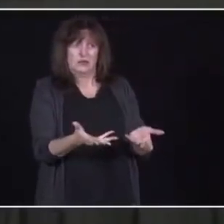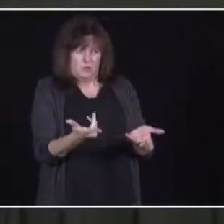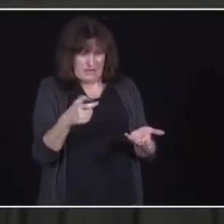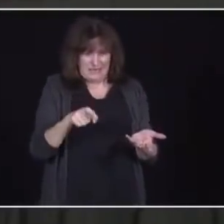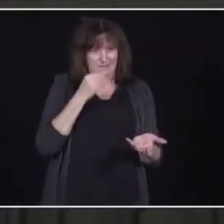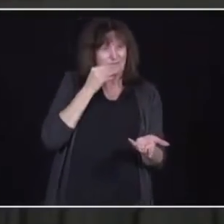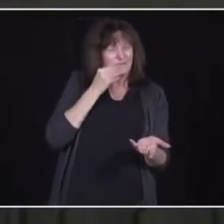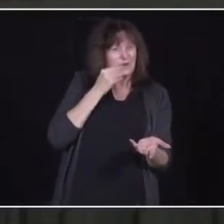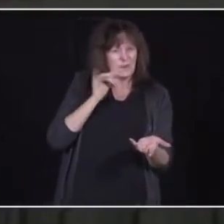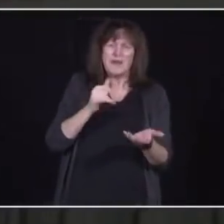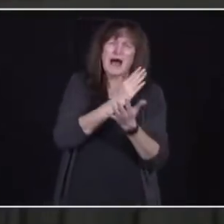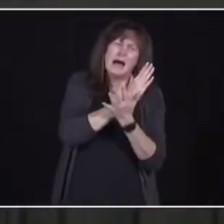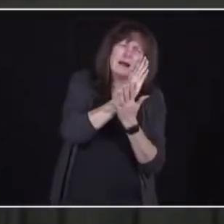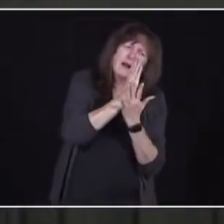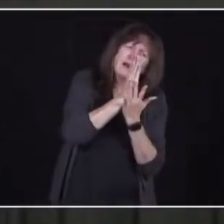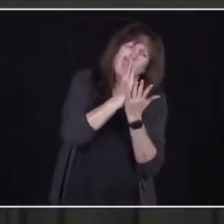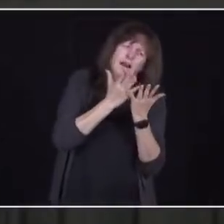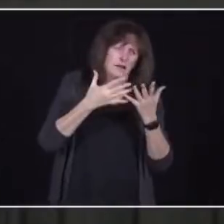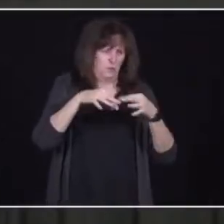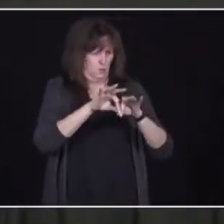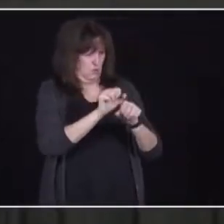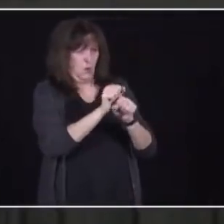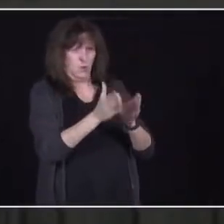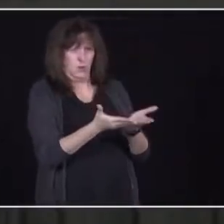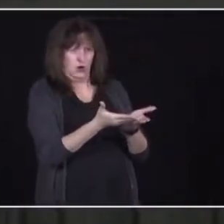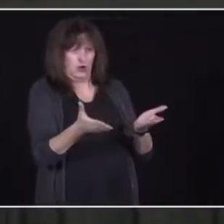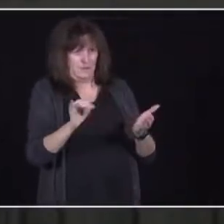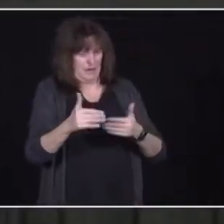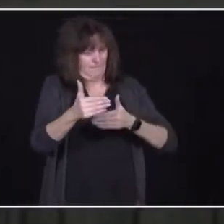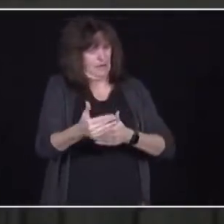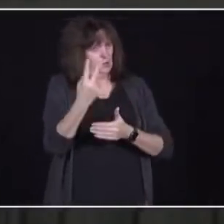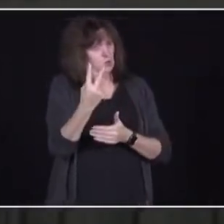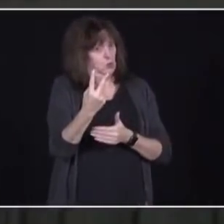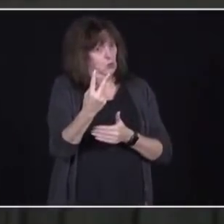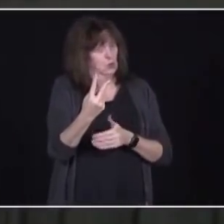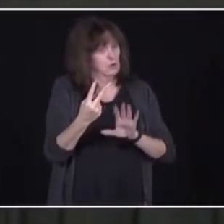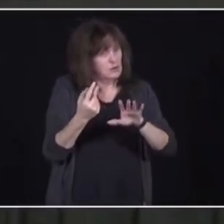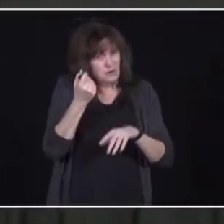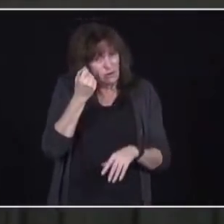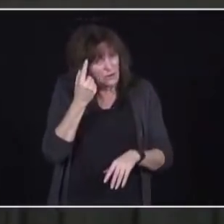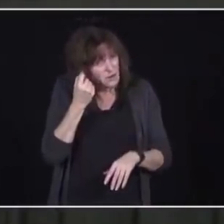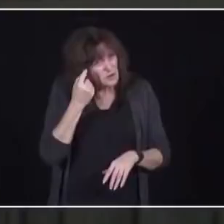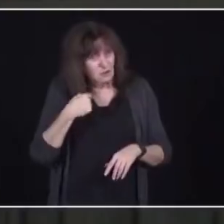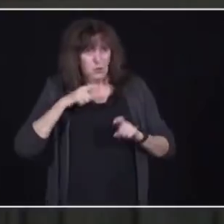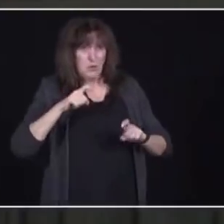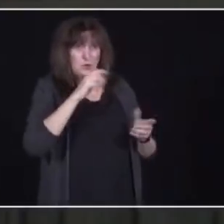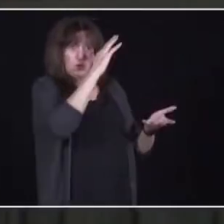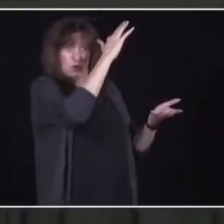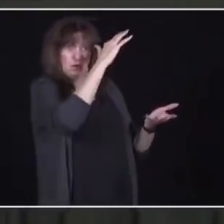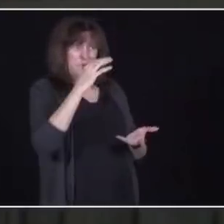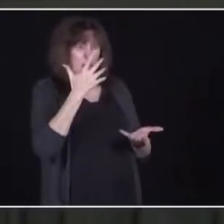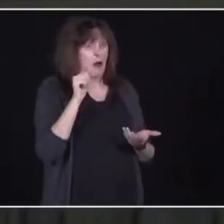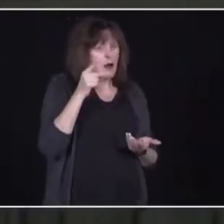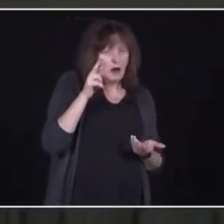We're delineating how we will do those things, but we believe, given the millions of vaccines that are due to arrive in April, May, and June, and we've